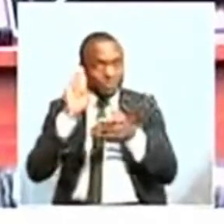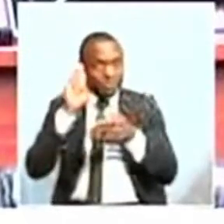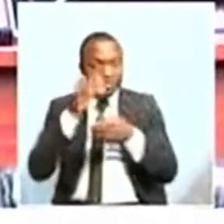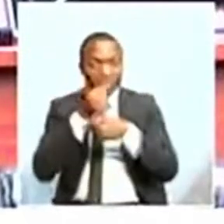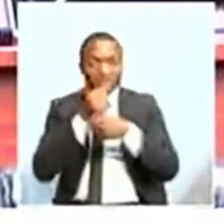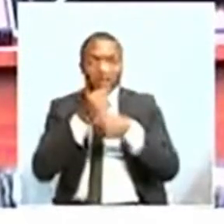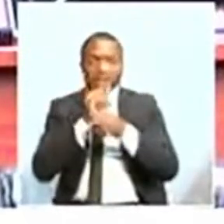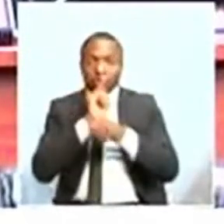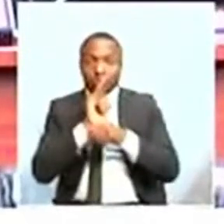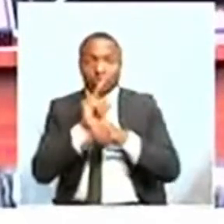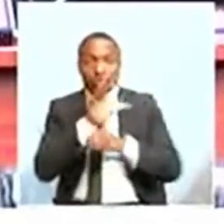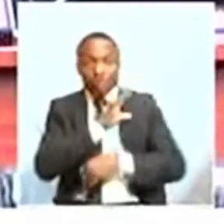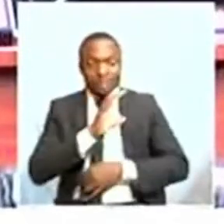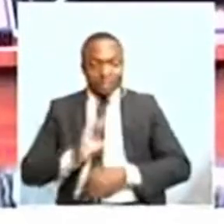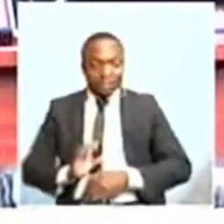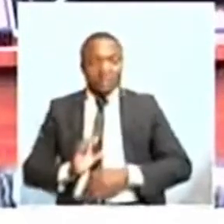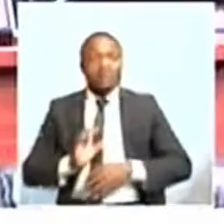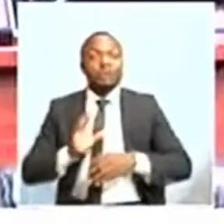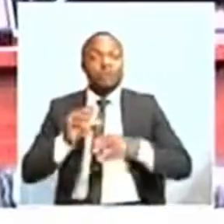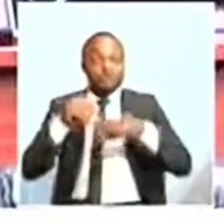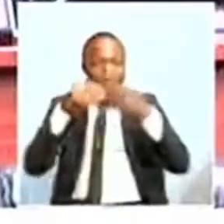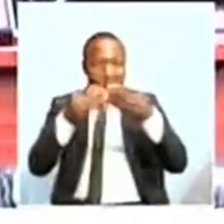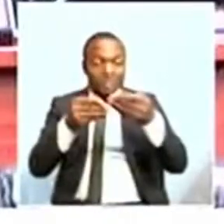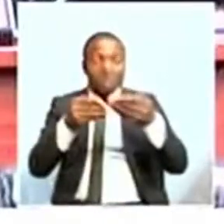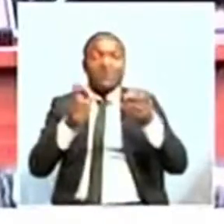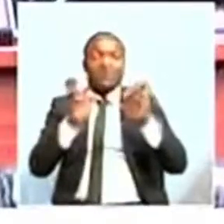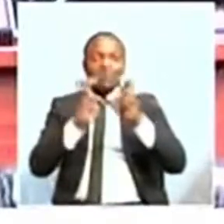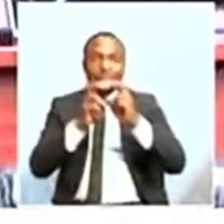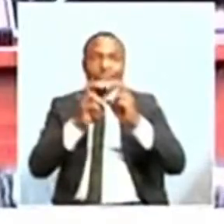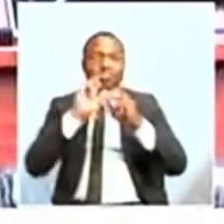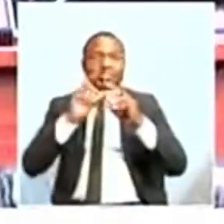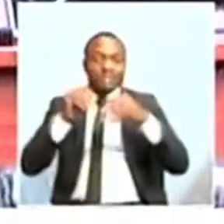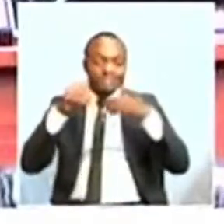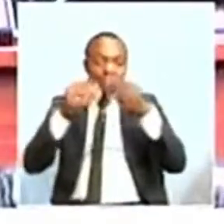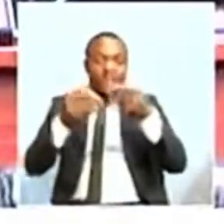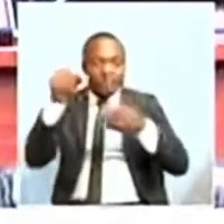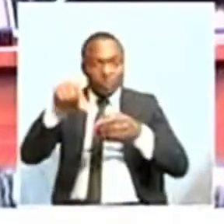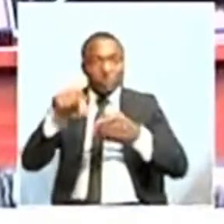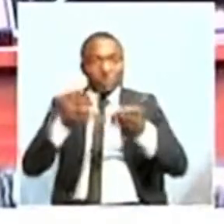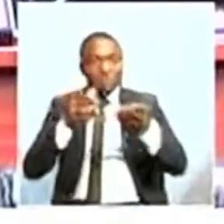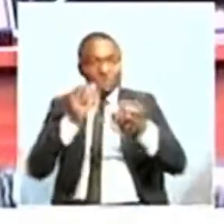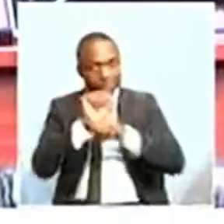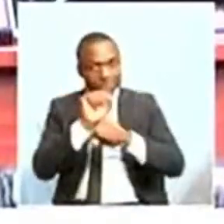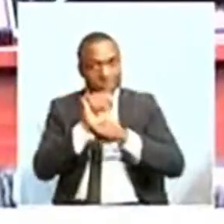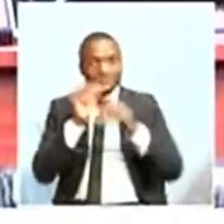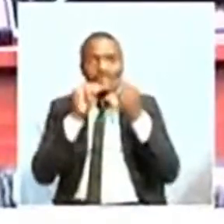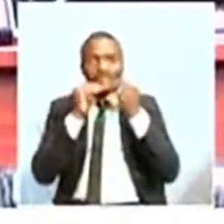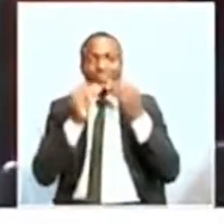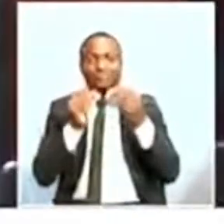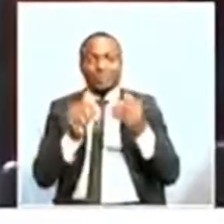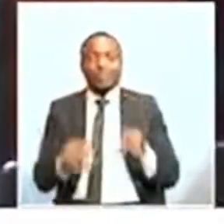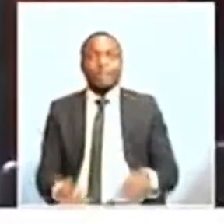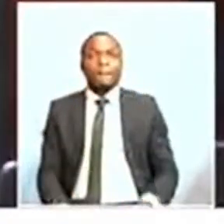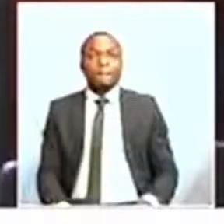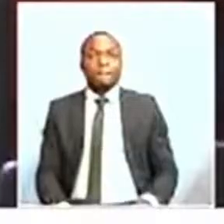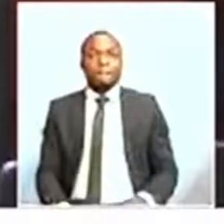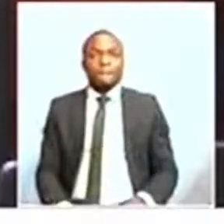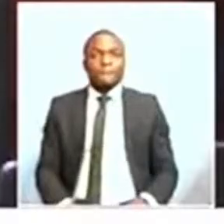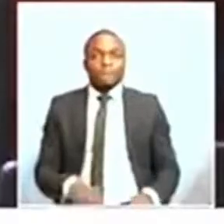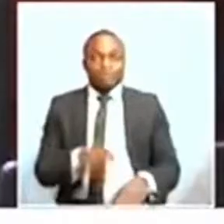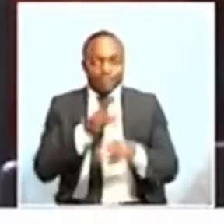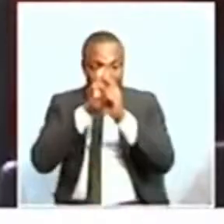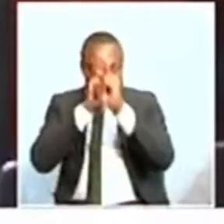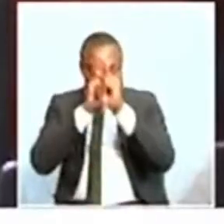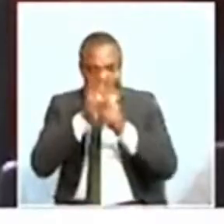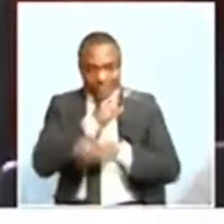the contractors who get contracted give quality works. Madam Speaker, I thank you. Thank you very much. The